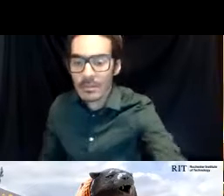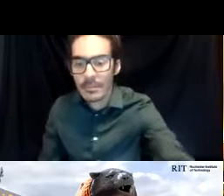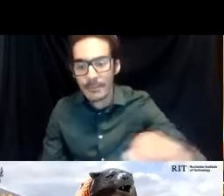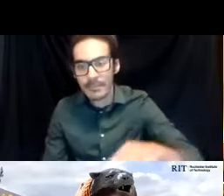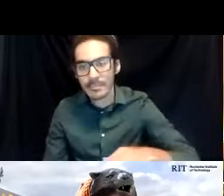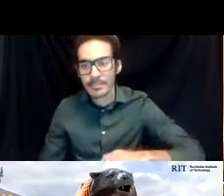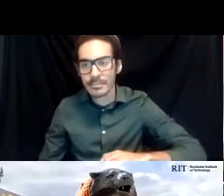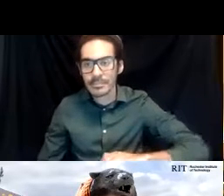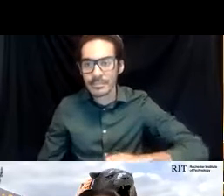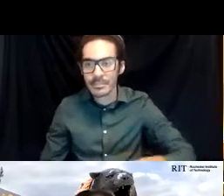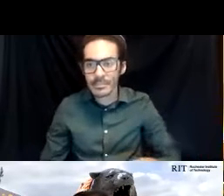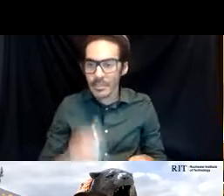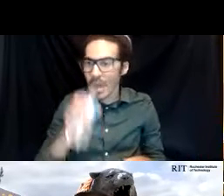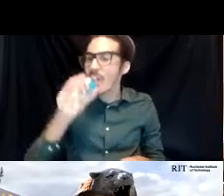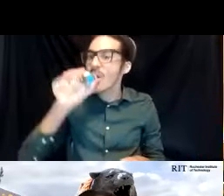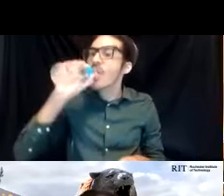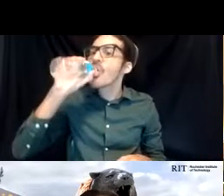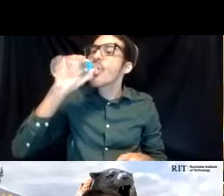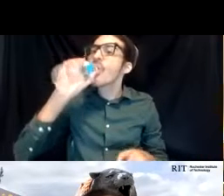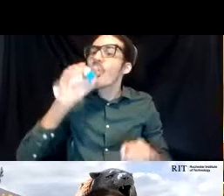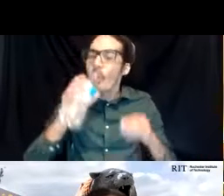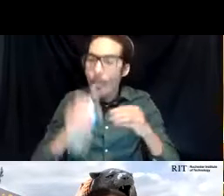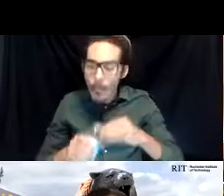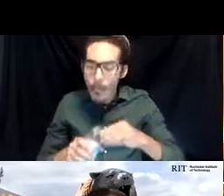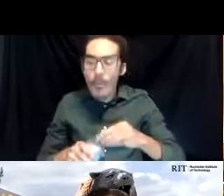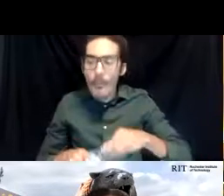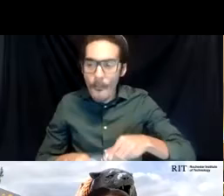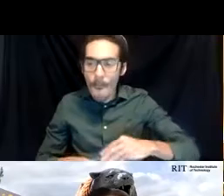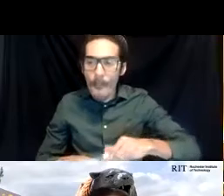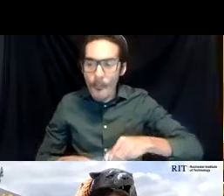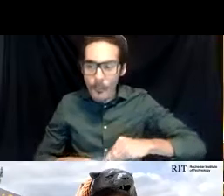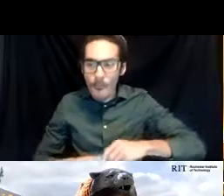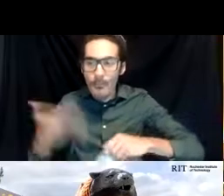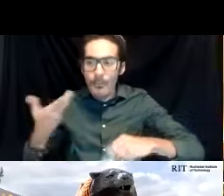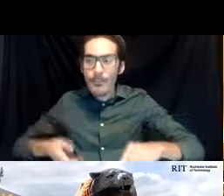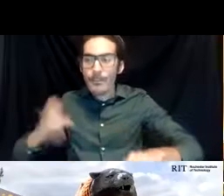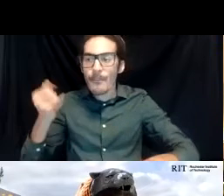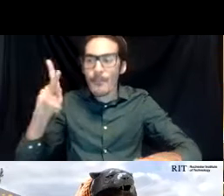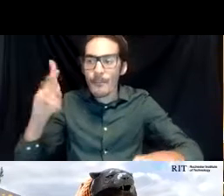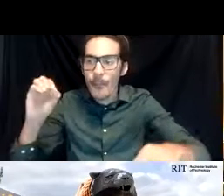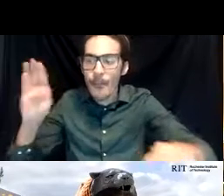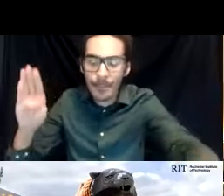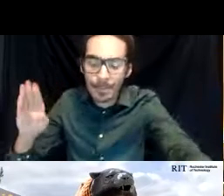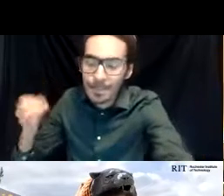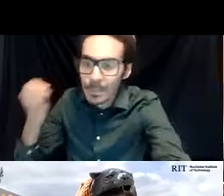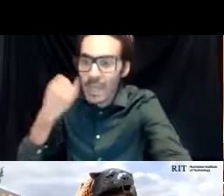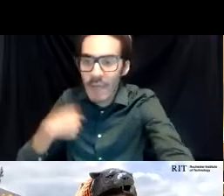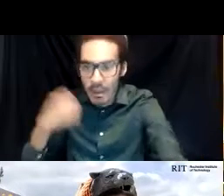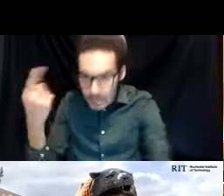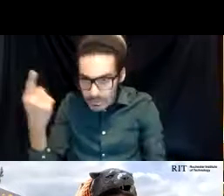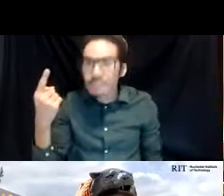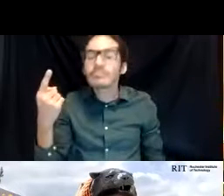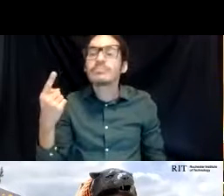All right, maybe I can try, right? So if I understood Storm, and welcome, it's good to hear